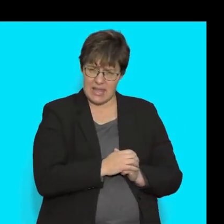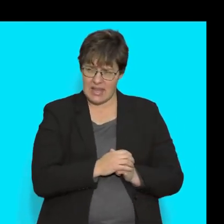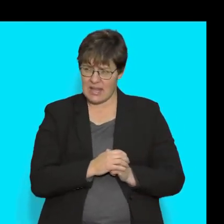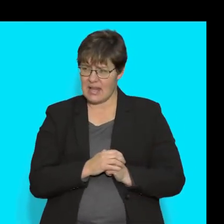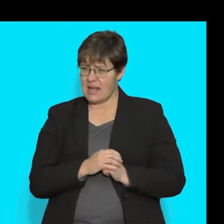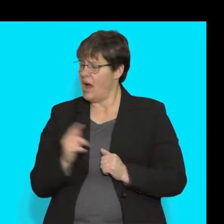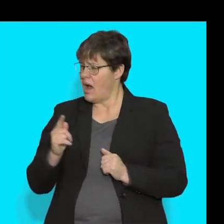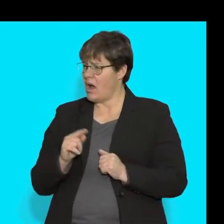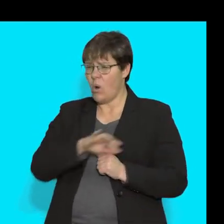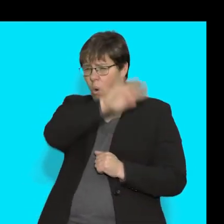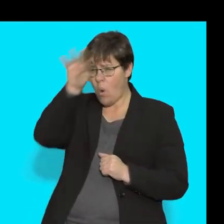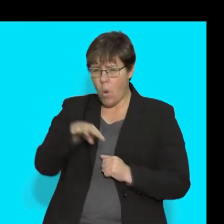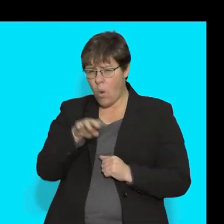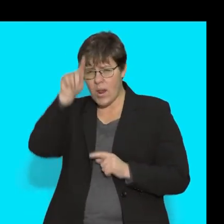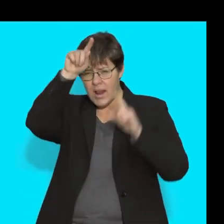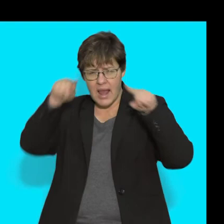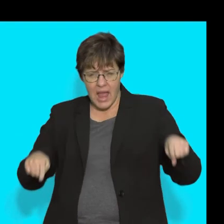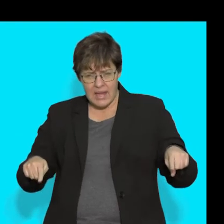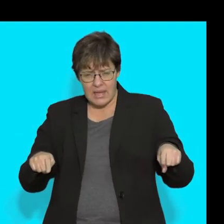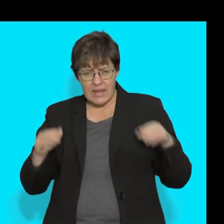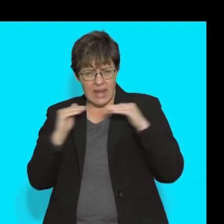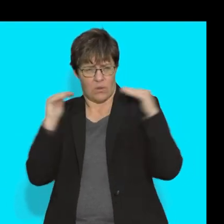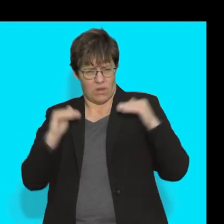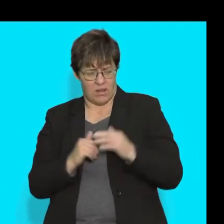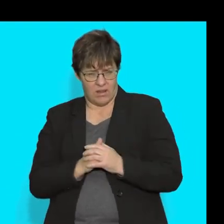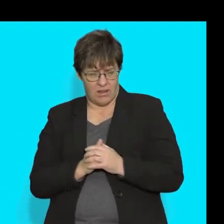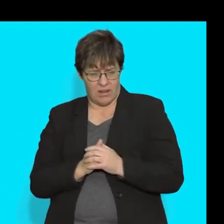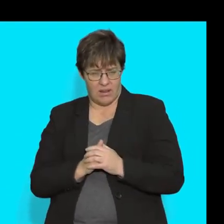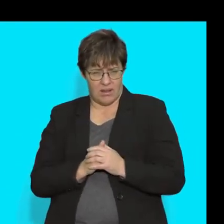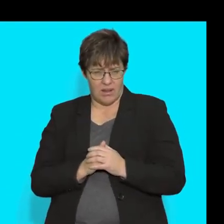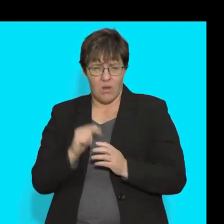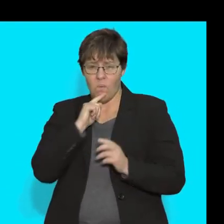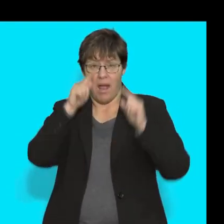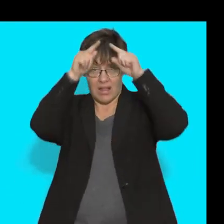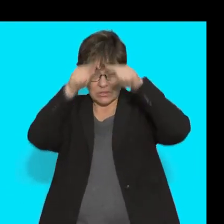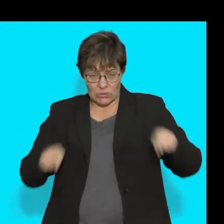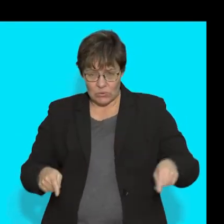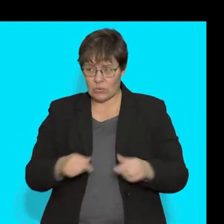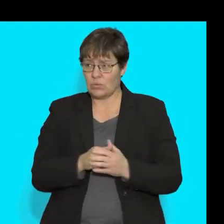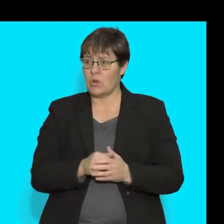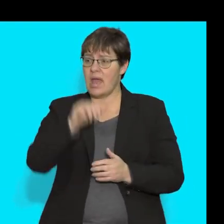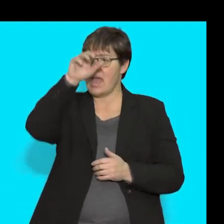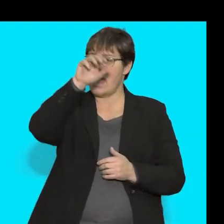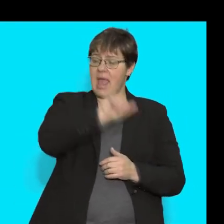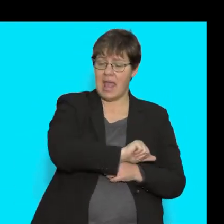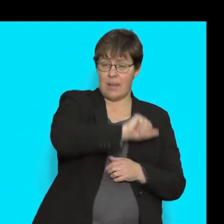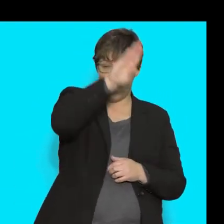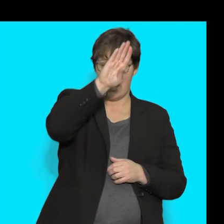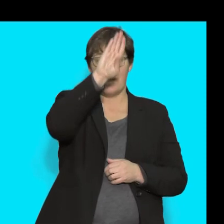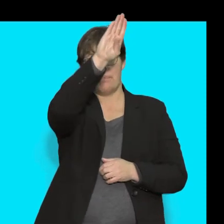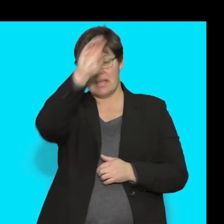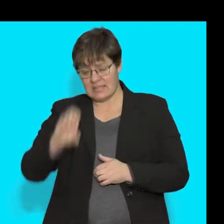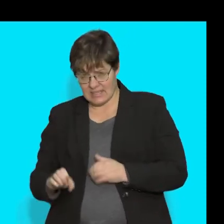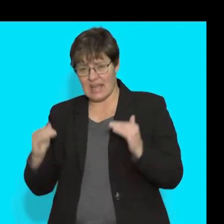But now, do you realize that all 4 line segments will be equal? Because these 2 lines, AB and BC,